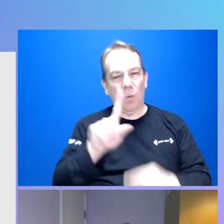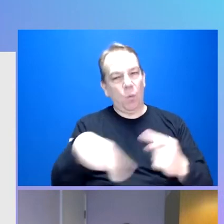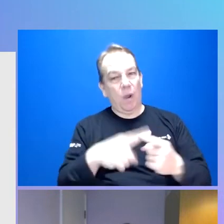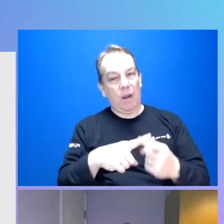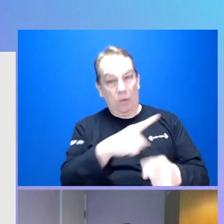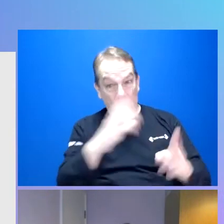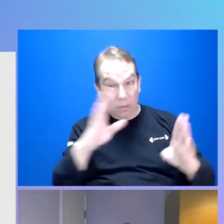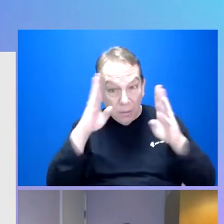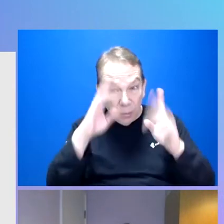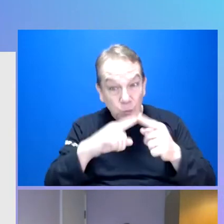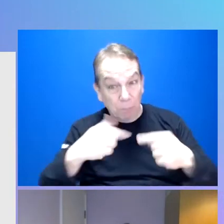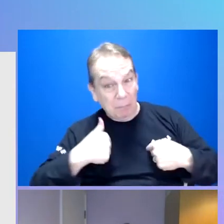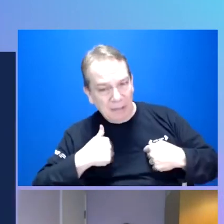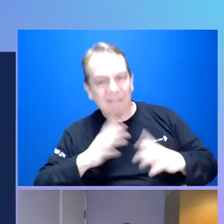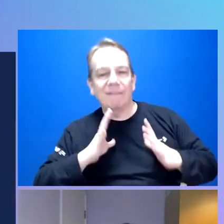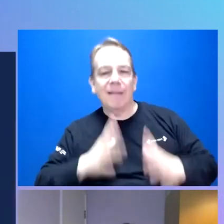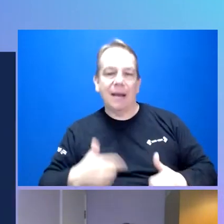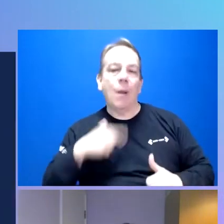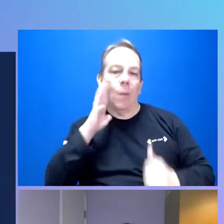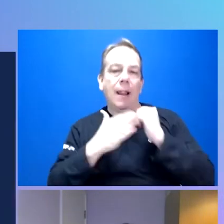to.